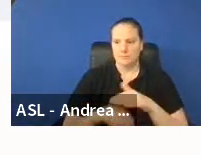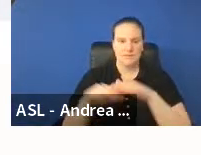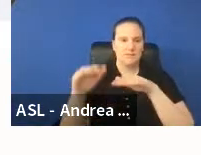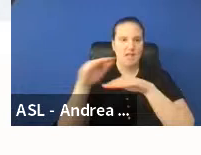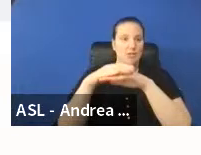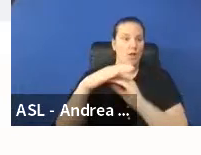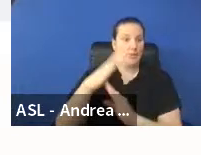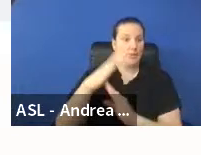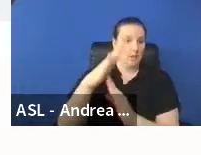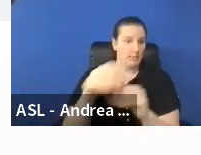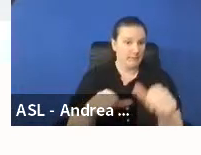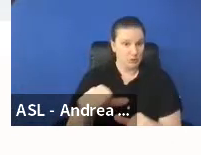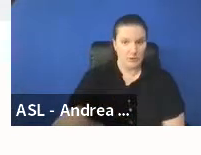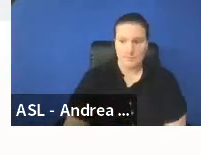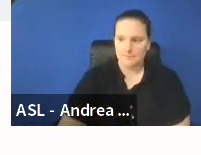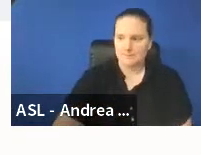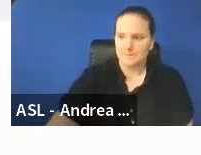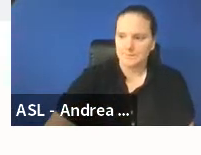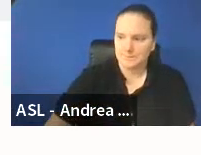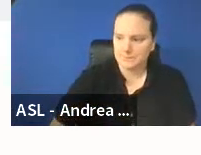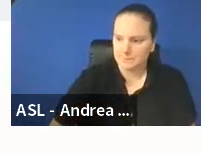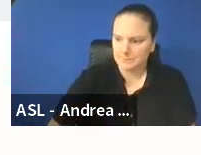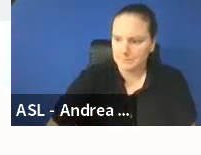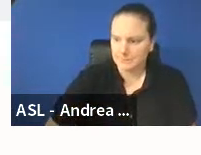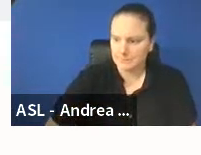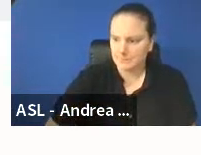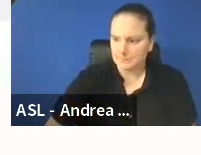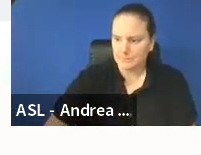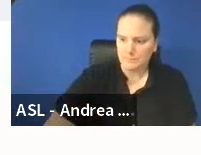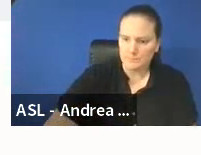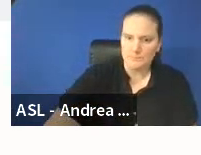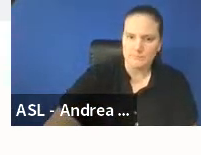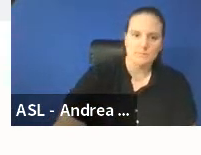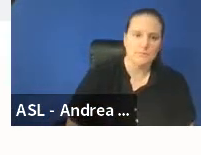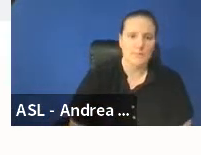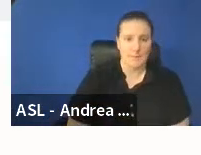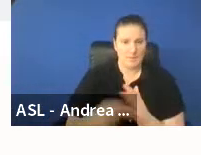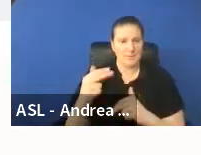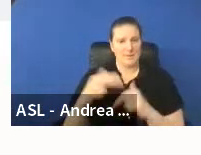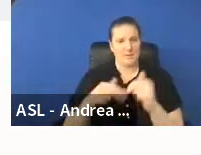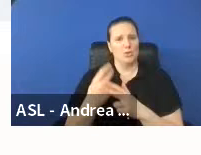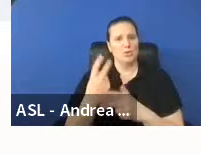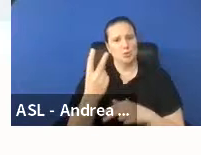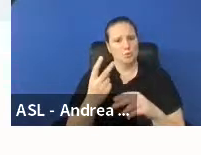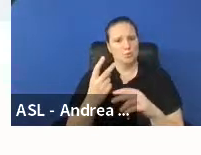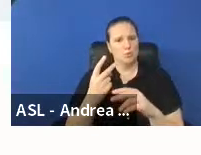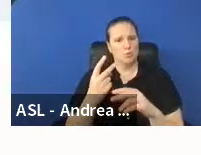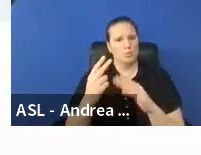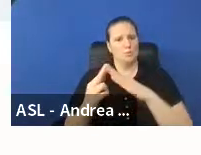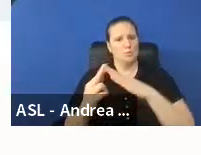top of each other. And does that really mean we'd be building two bridges instead of one?